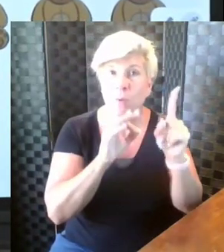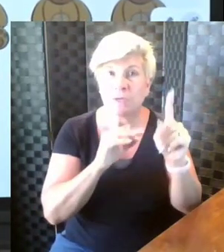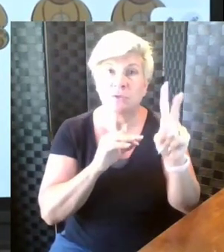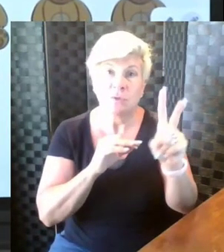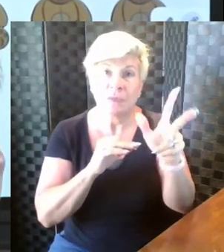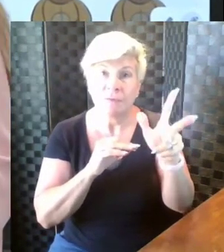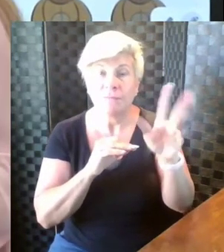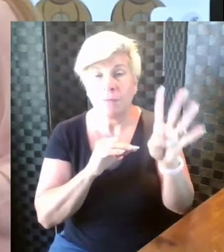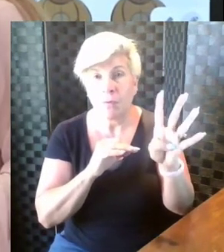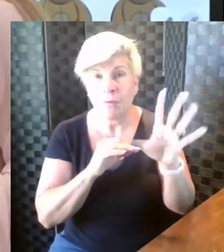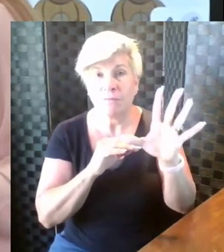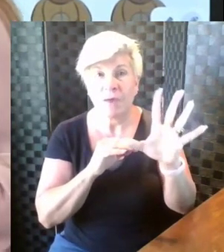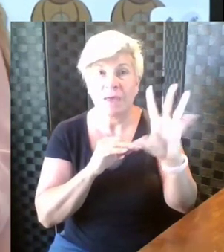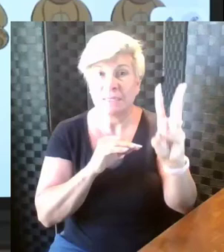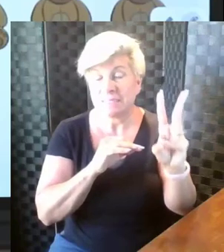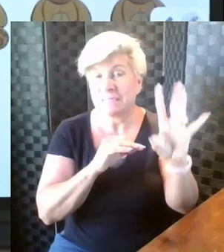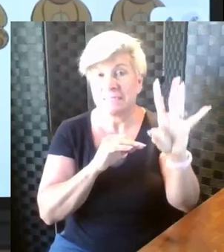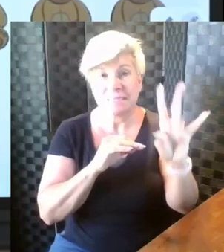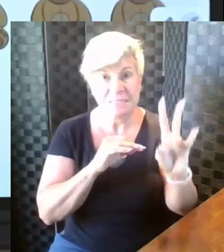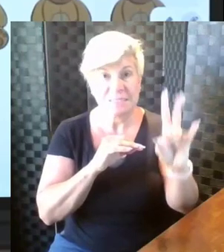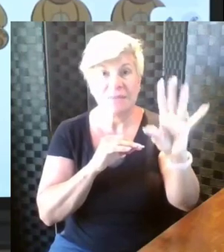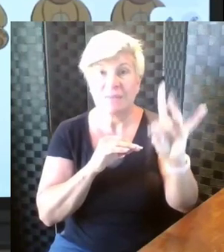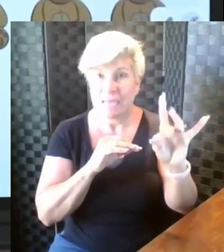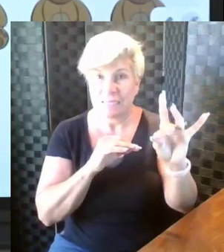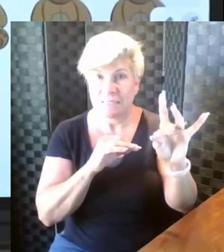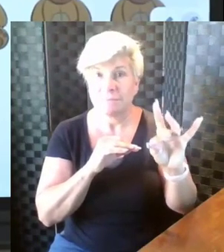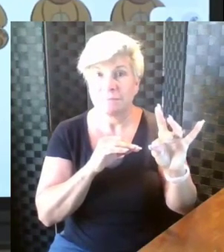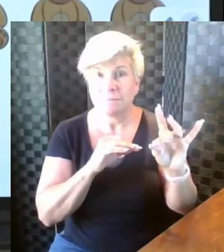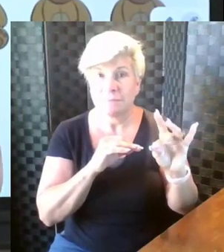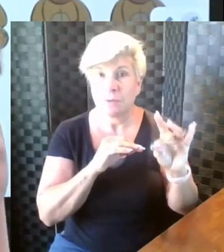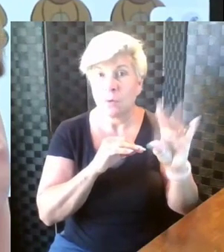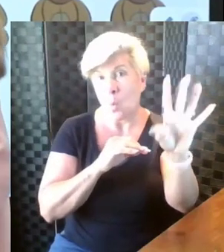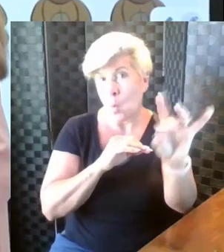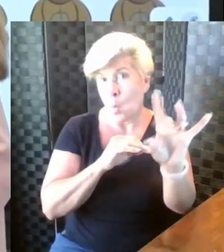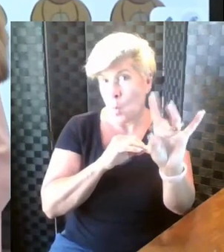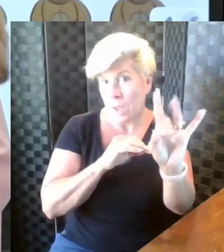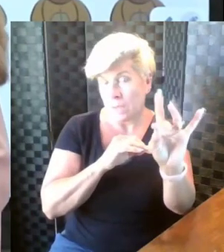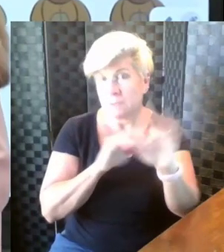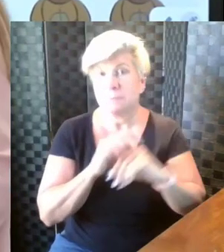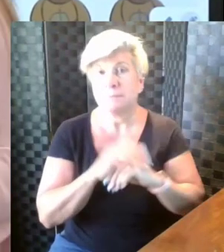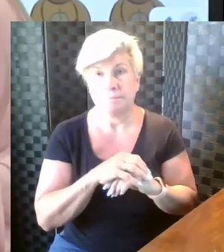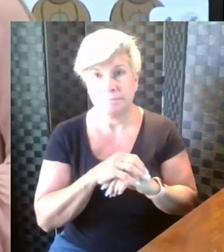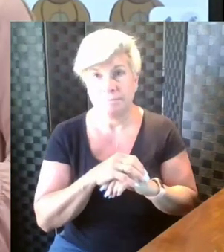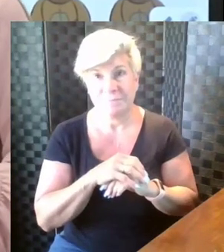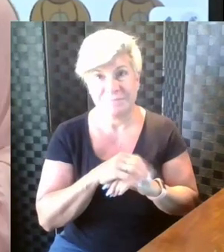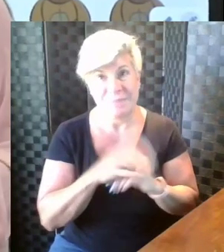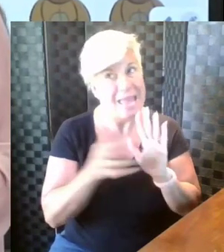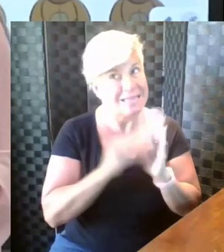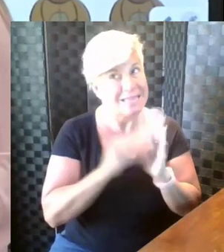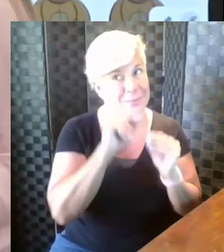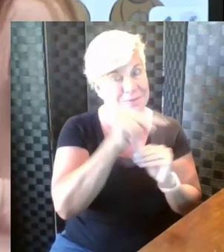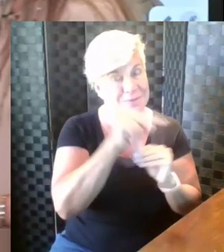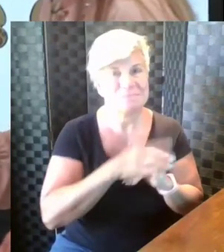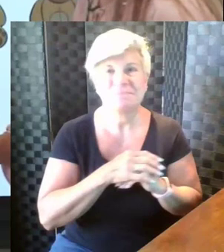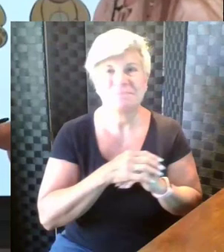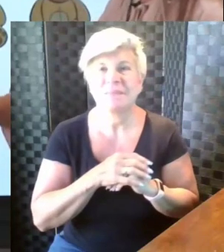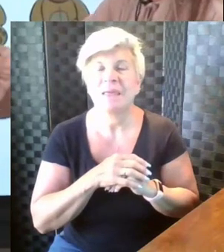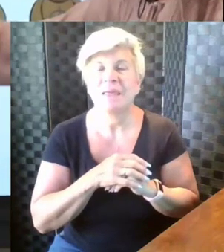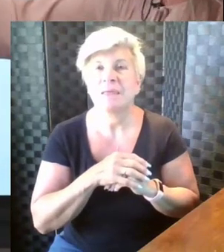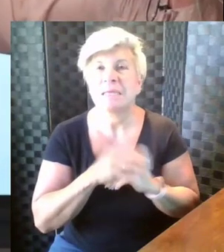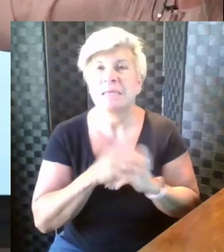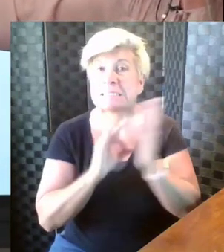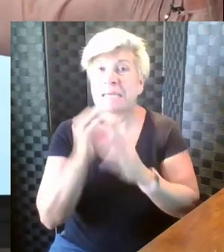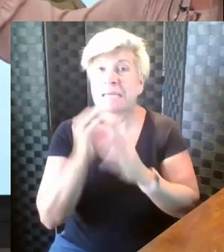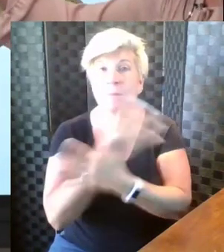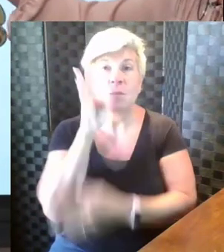1, 2, 3, 4, 5, 6, 7, 8. Today I'm adding the number. And then let's count